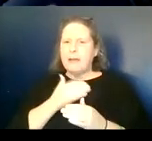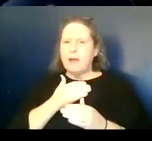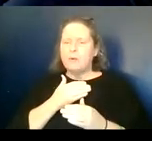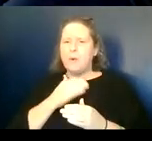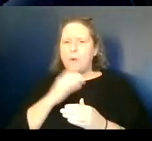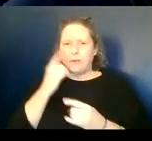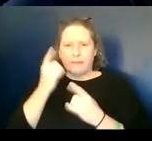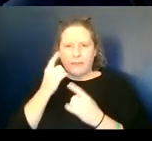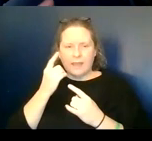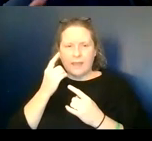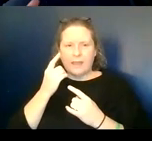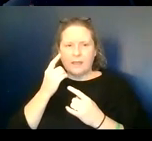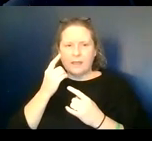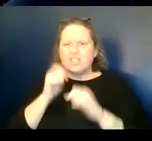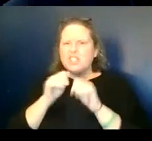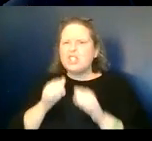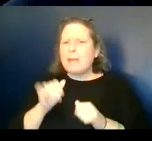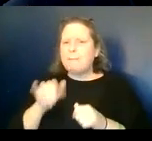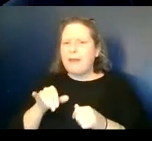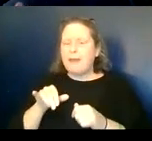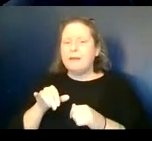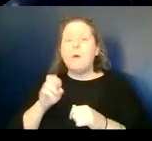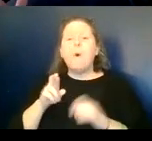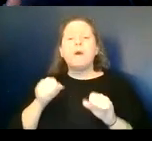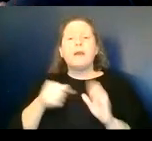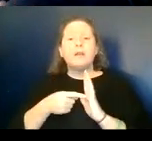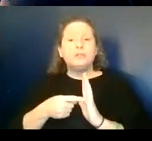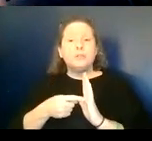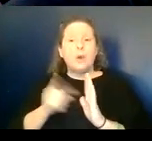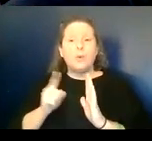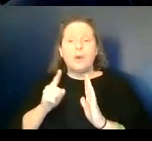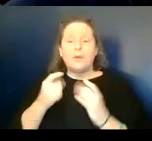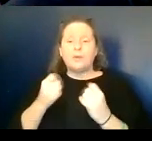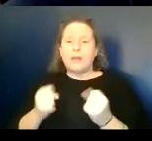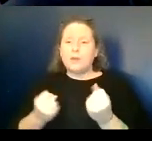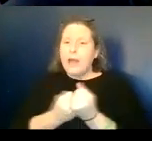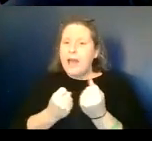um, showcase where we try to advocate for others. We may